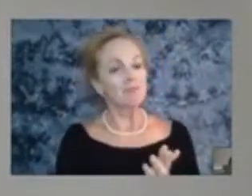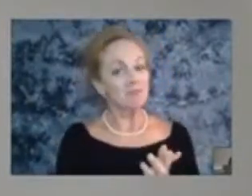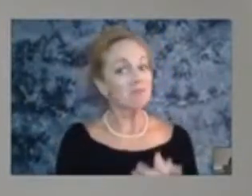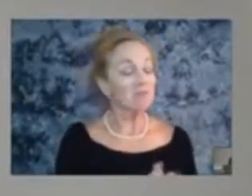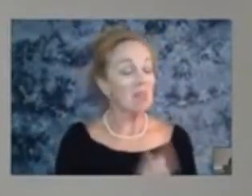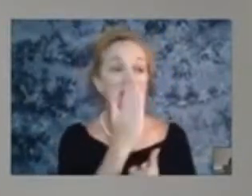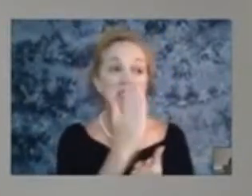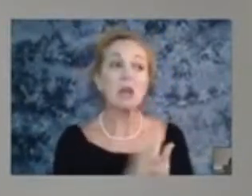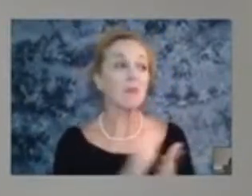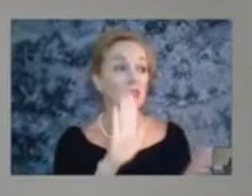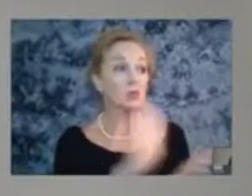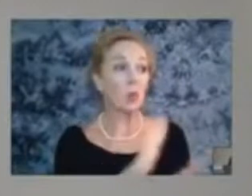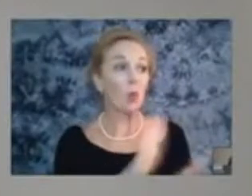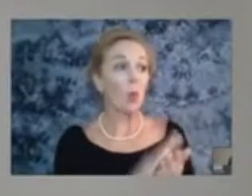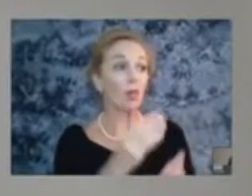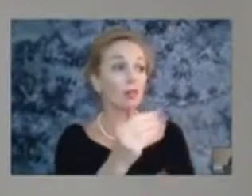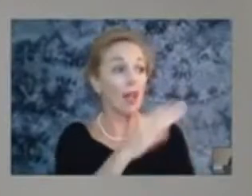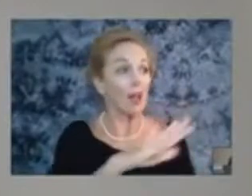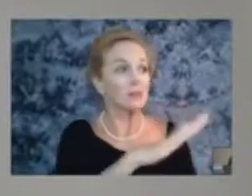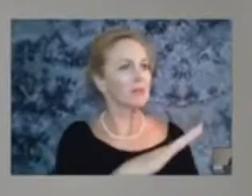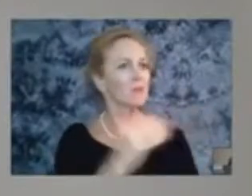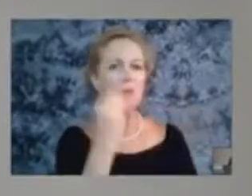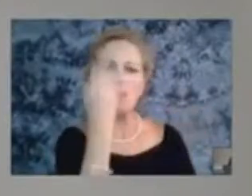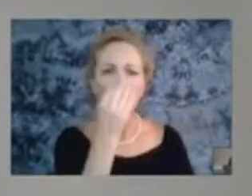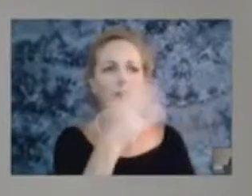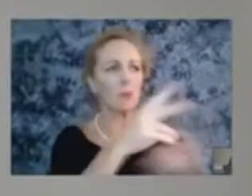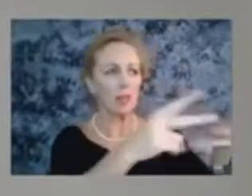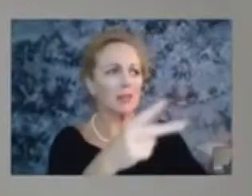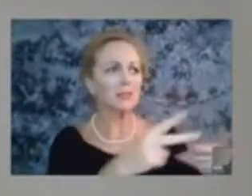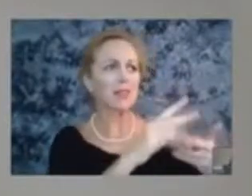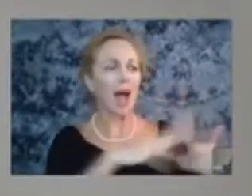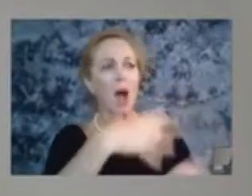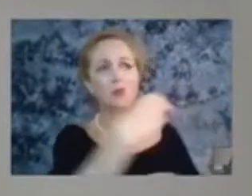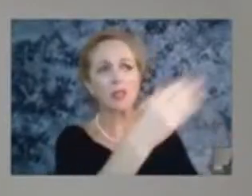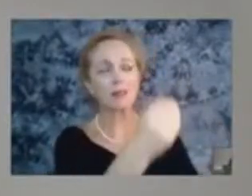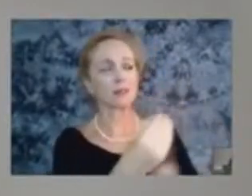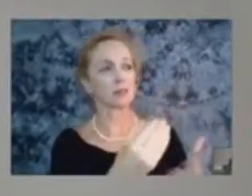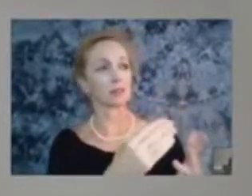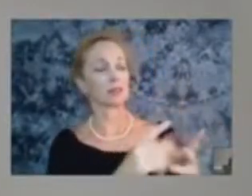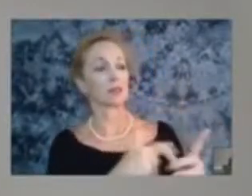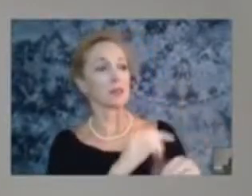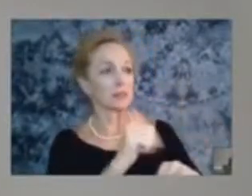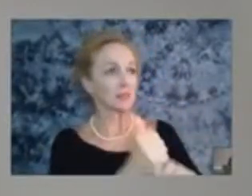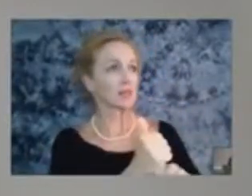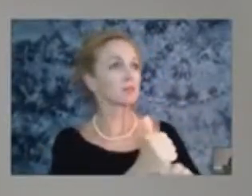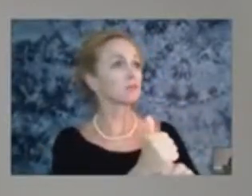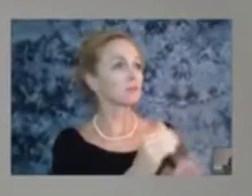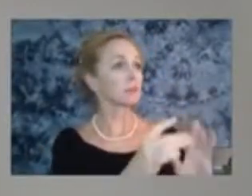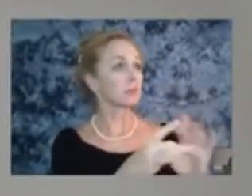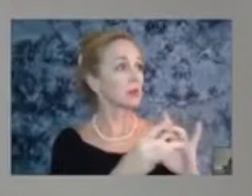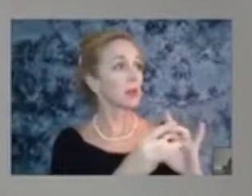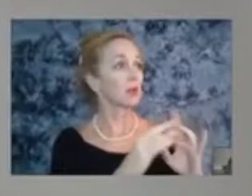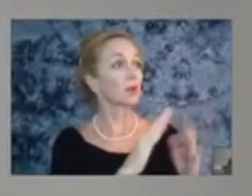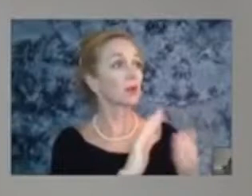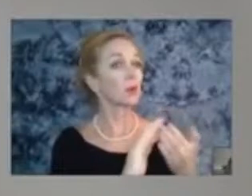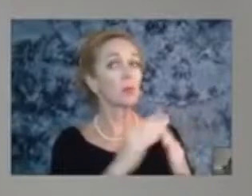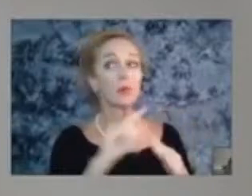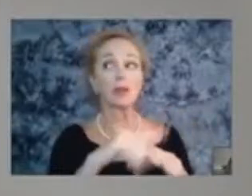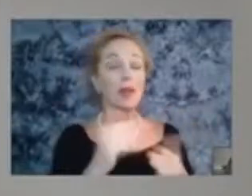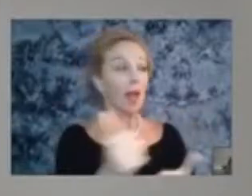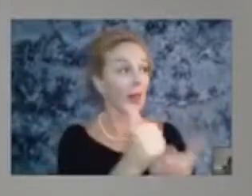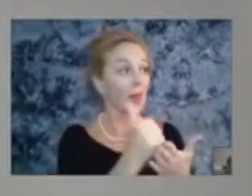already have outdoor classrooms that have been built in partnership with various organizations across our community. And so, yeah, we certainly want